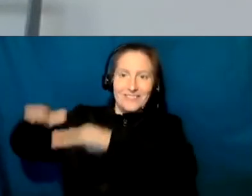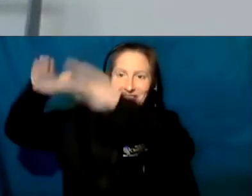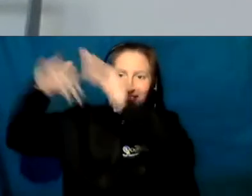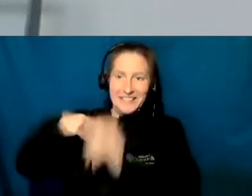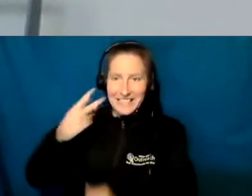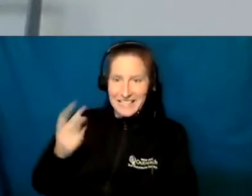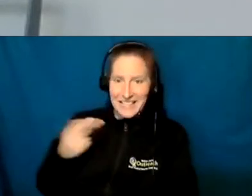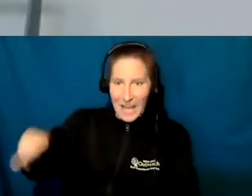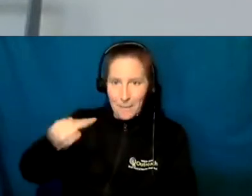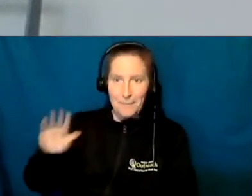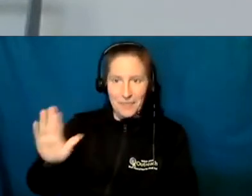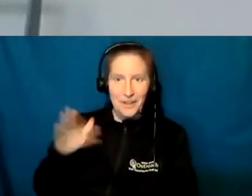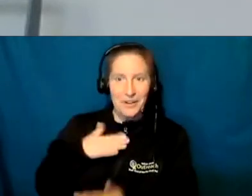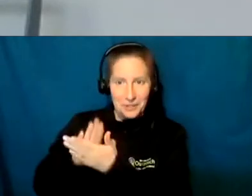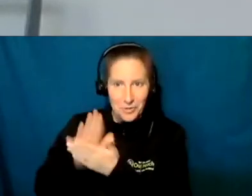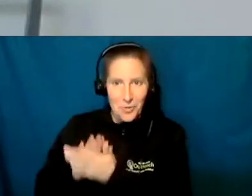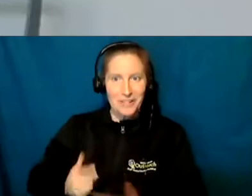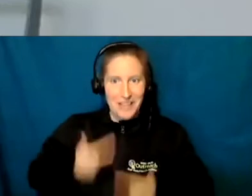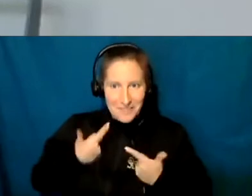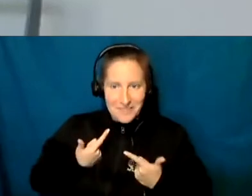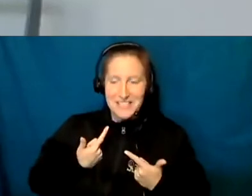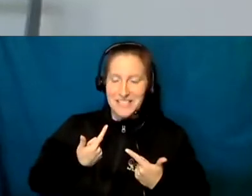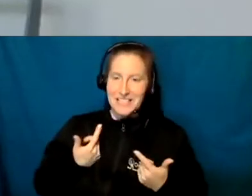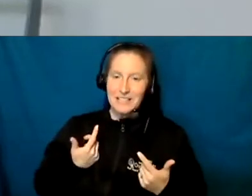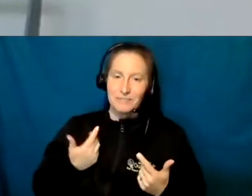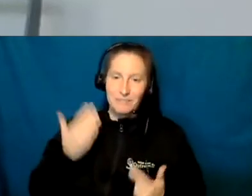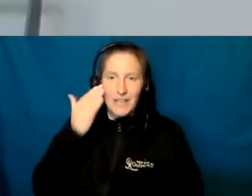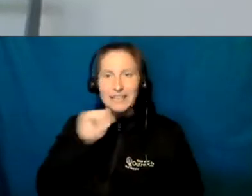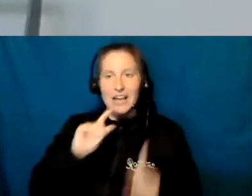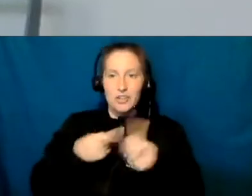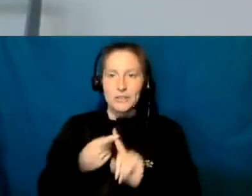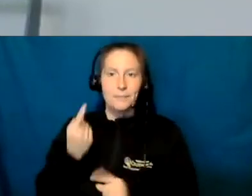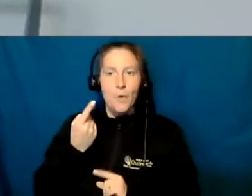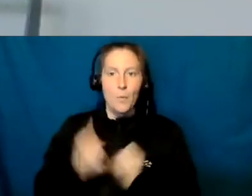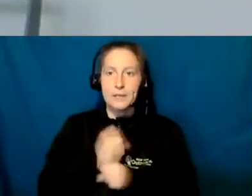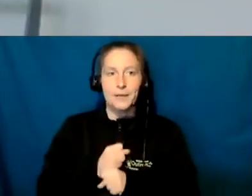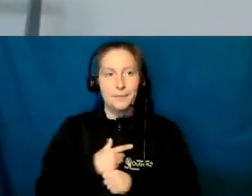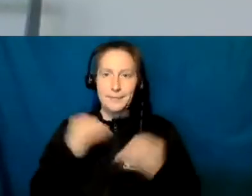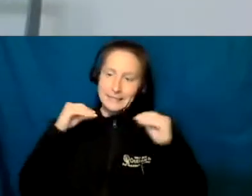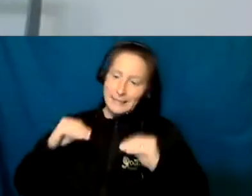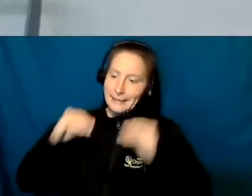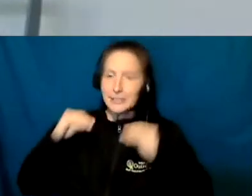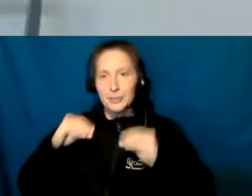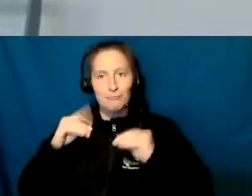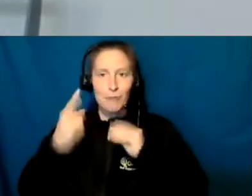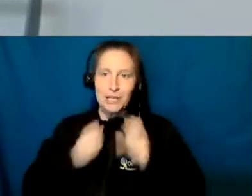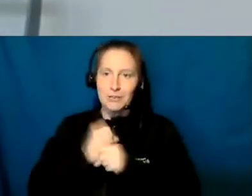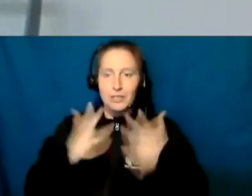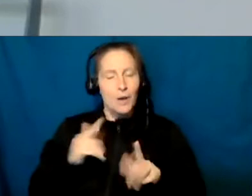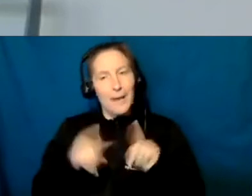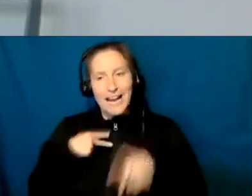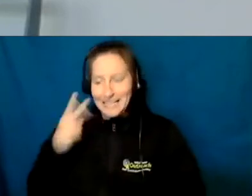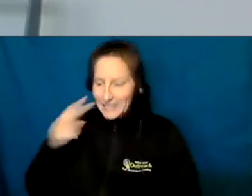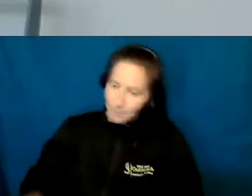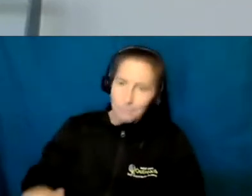through their school path. And it's longer than just seeing them for 1 year as a teacher. You get to kind of see them through the whole way,